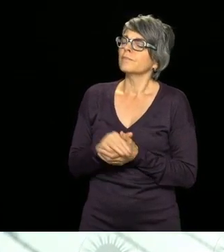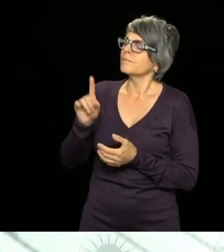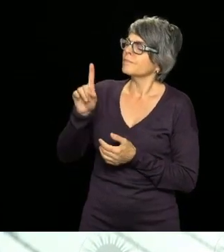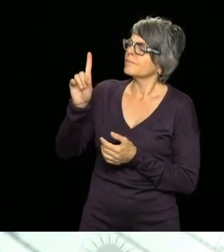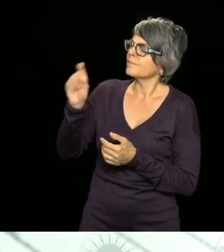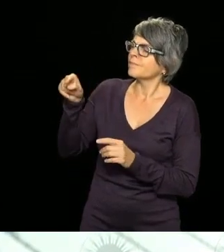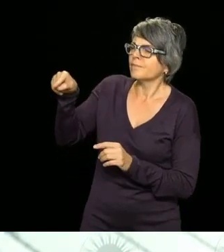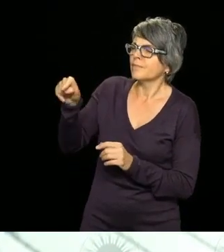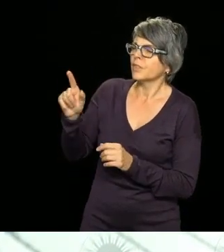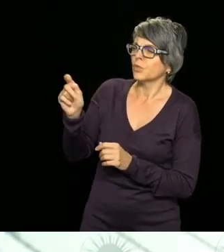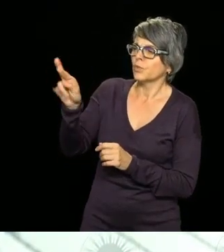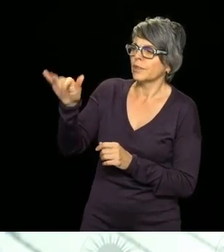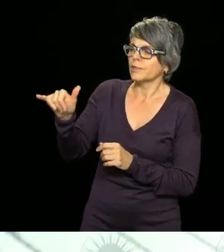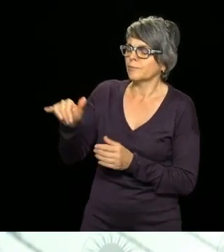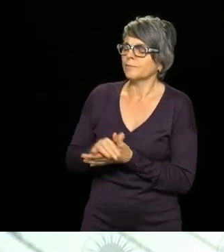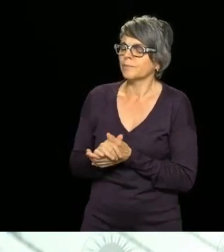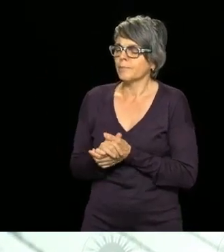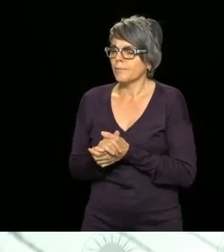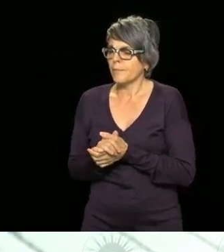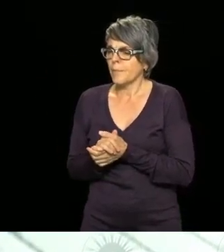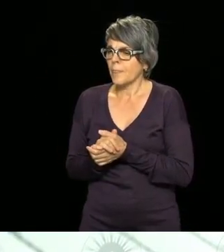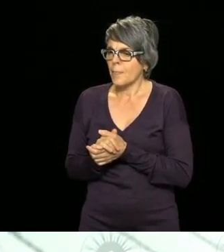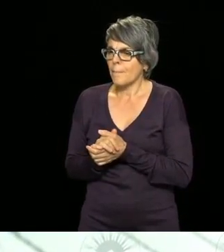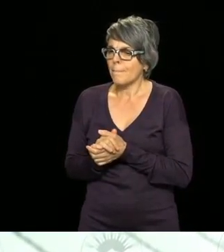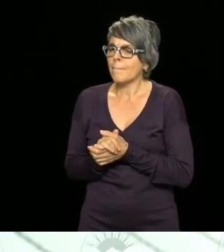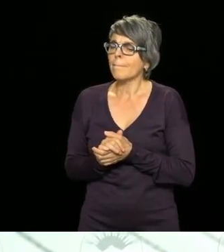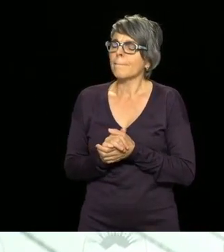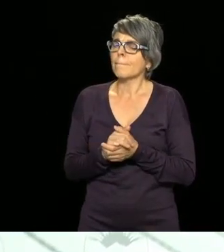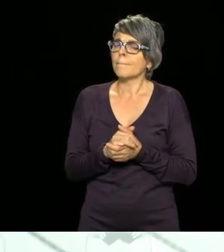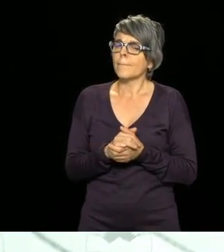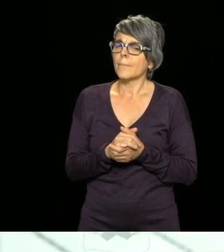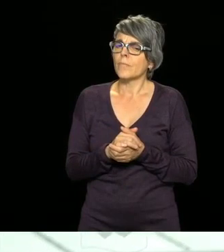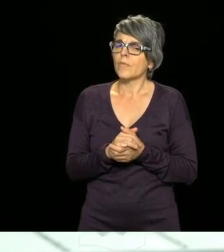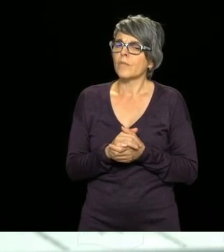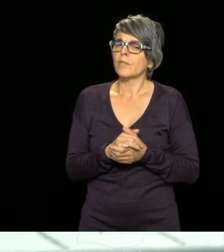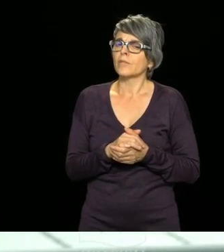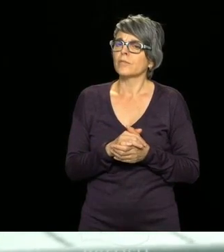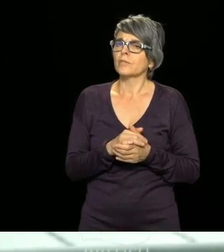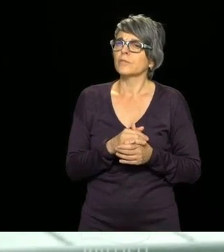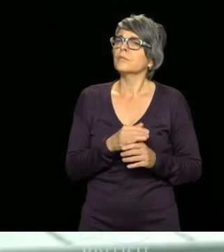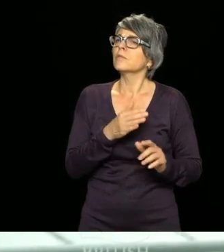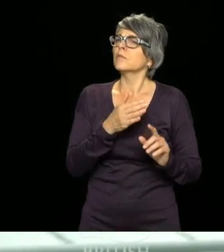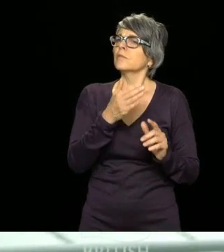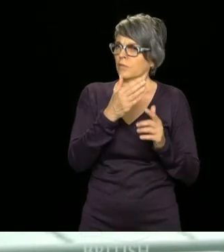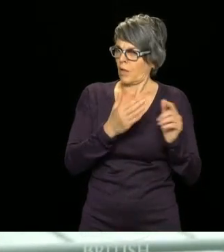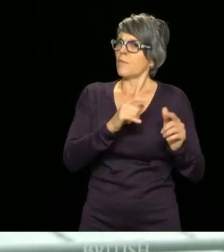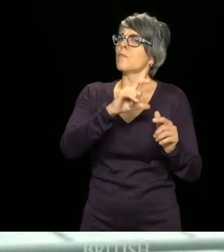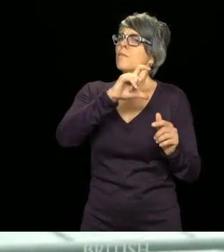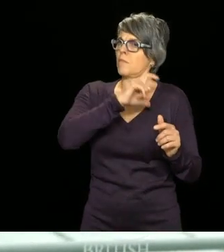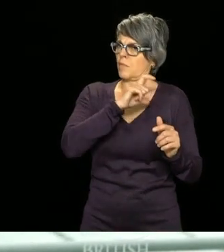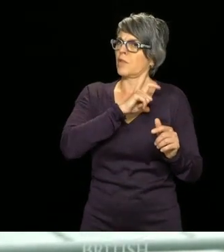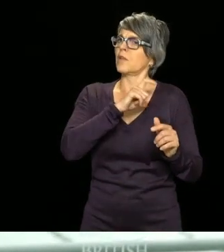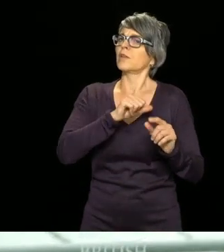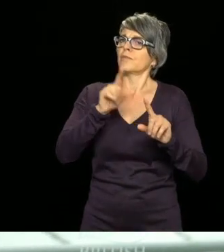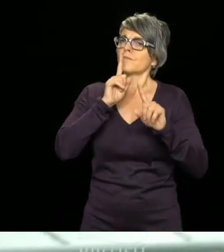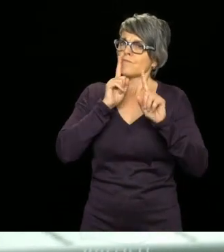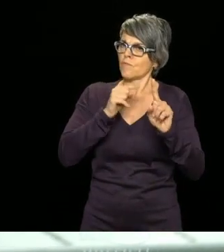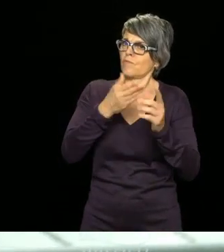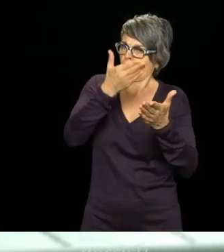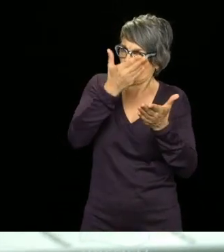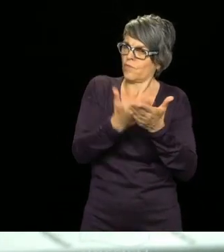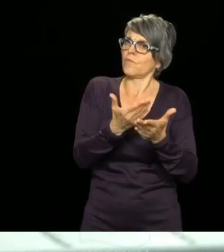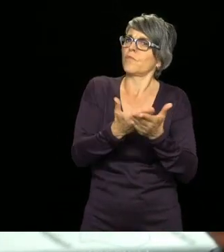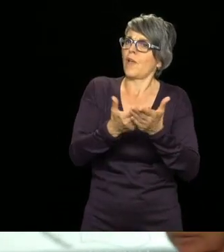police departments have released stats about domestic violence that has seen an uptick, particularly I've been looking in Greater